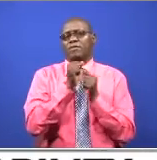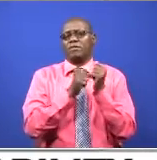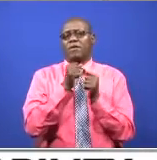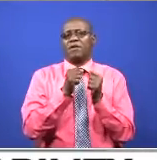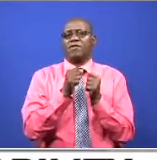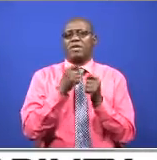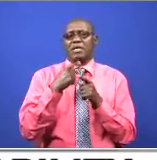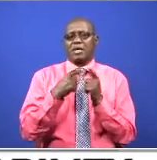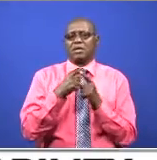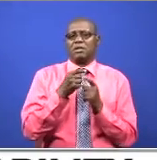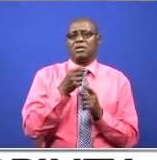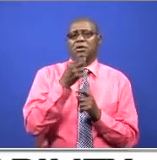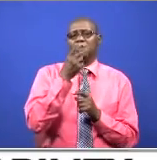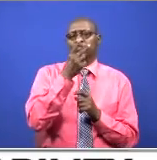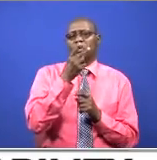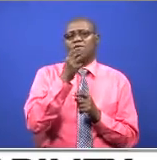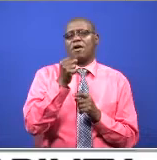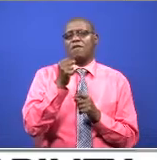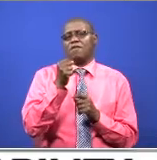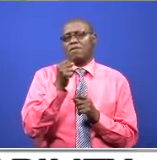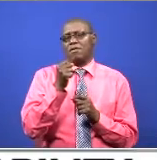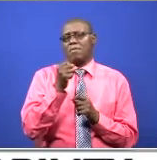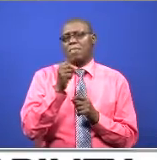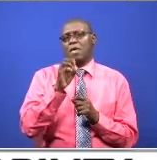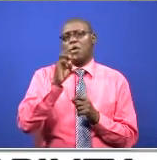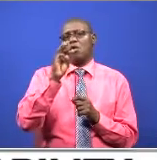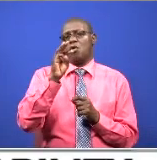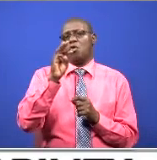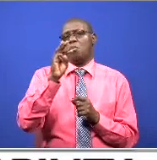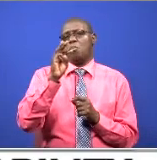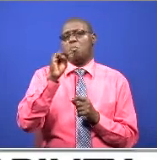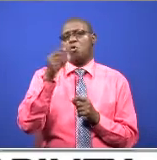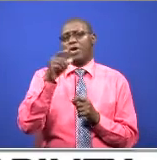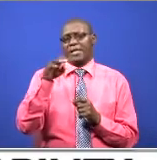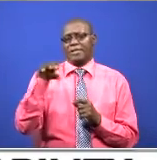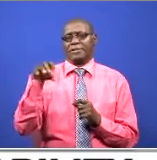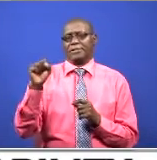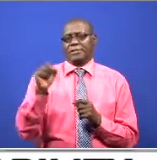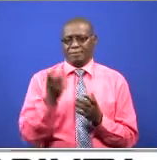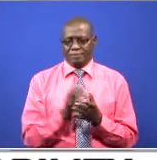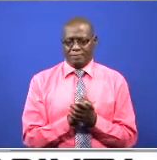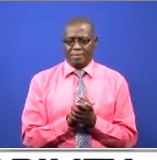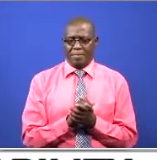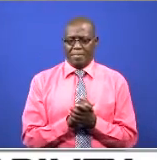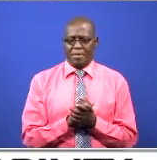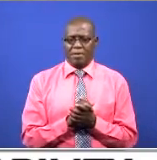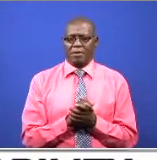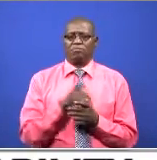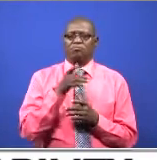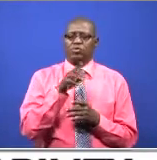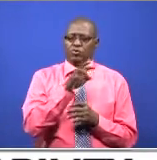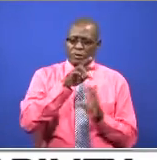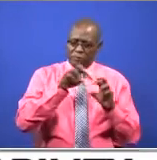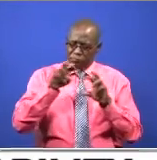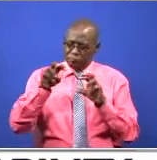only 25,000 mortgages in a period of 50 years. So if you look at it, you will realize there was a problem somewhere,